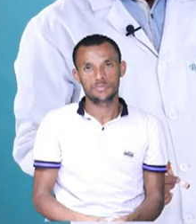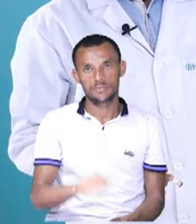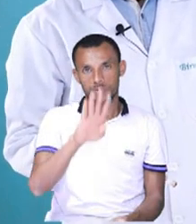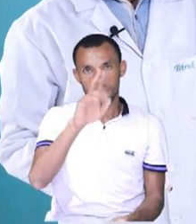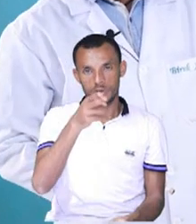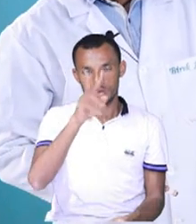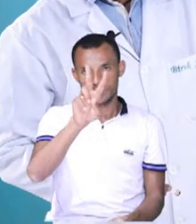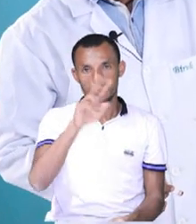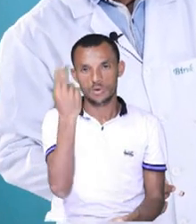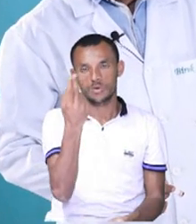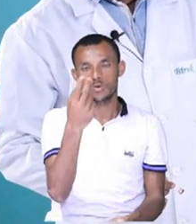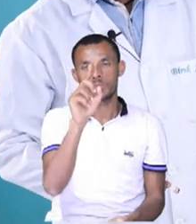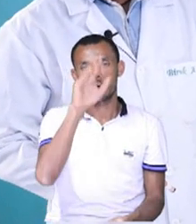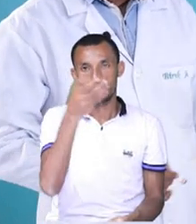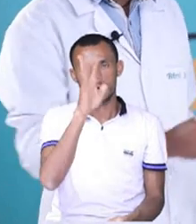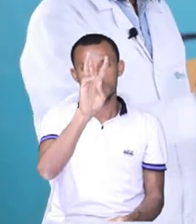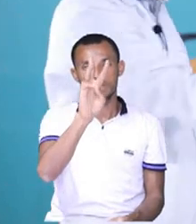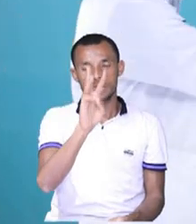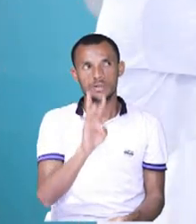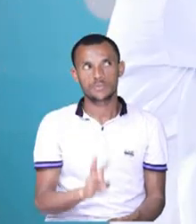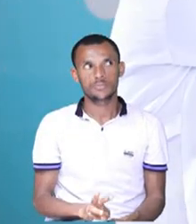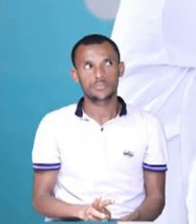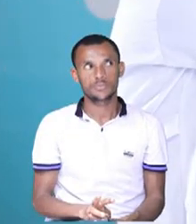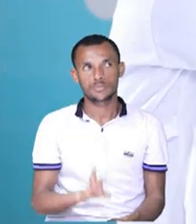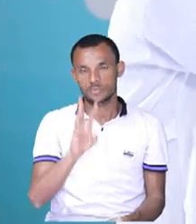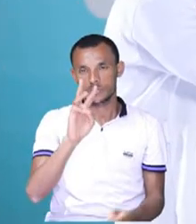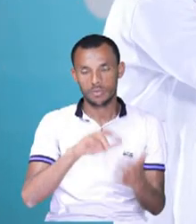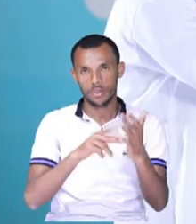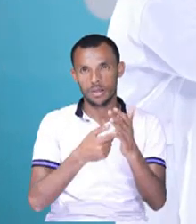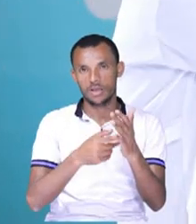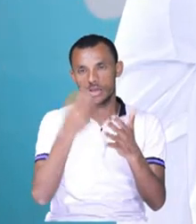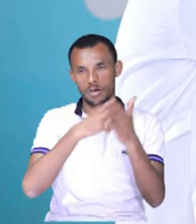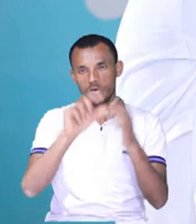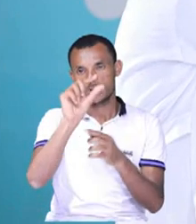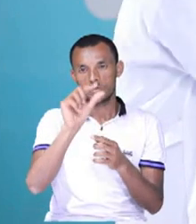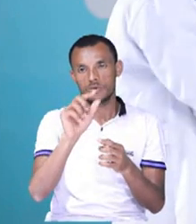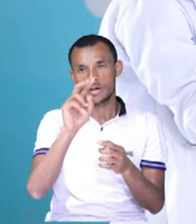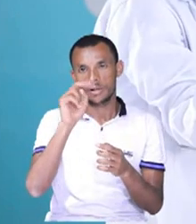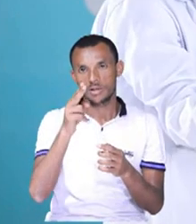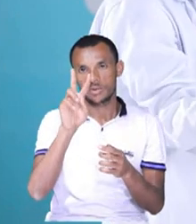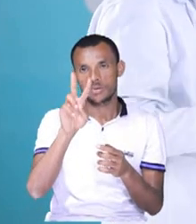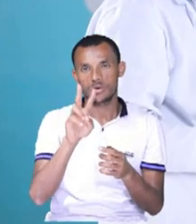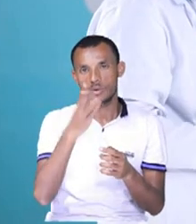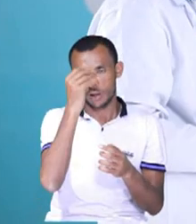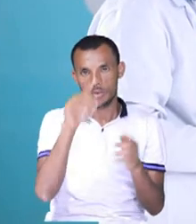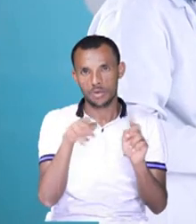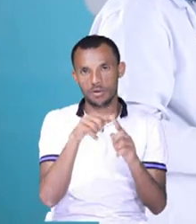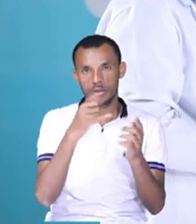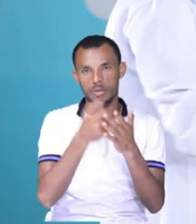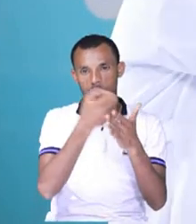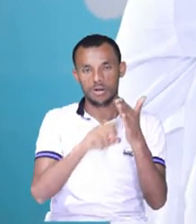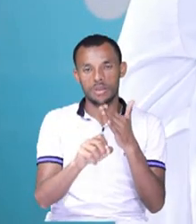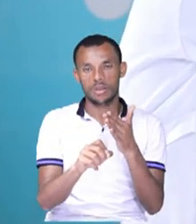For H2, uses 1 over 6. Please, 6 means the coefficient of H2 already. Why positive? Because it's